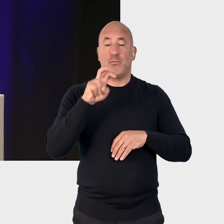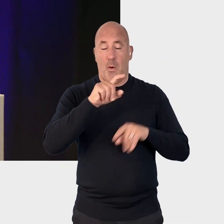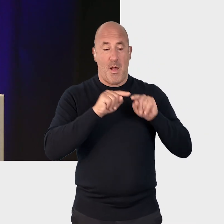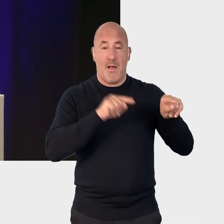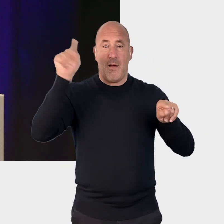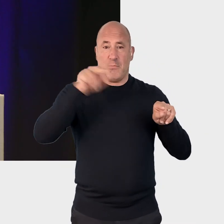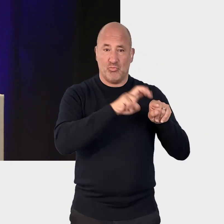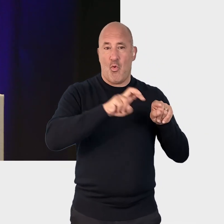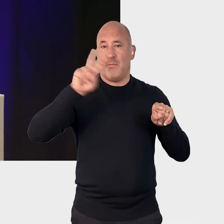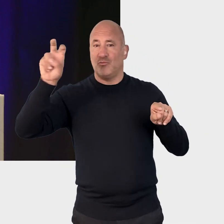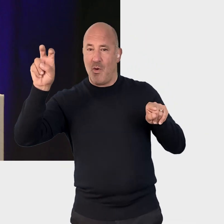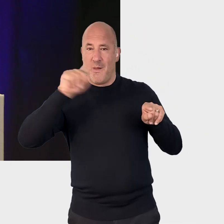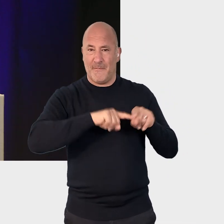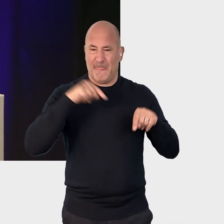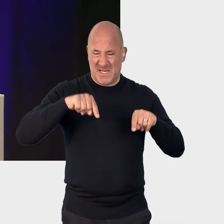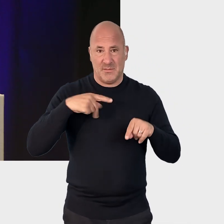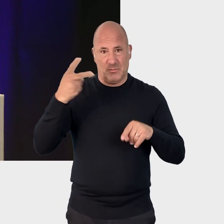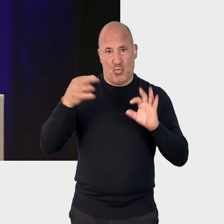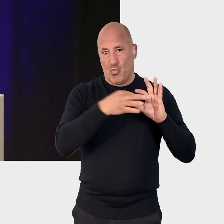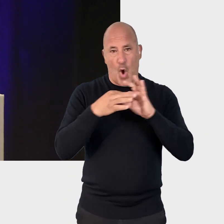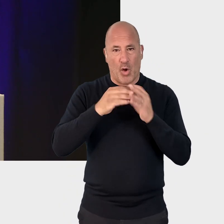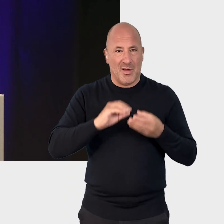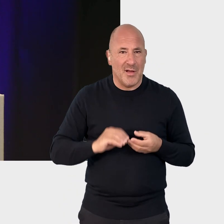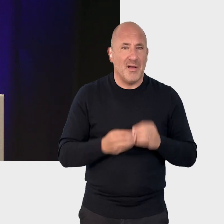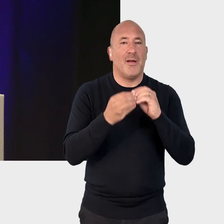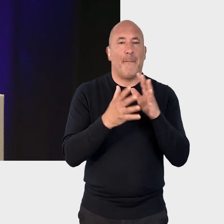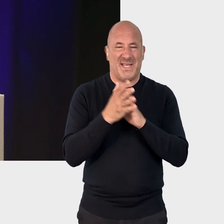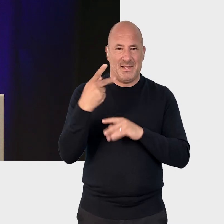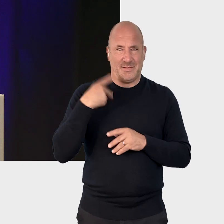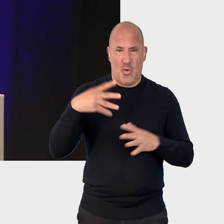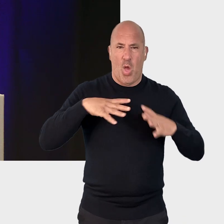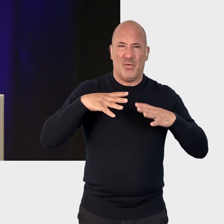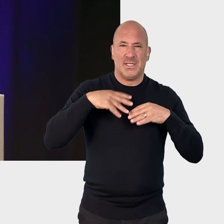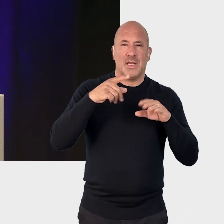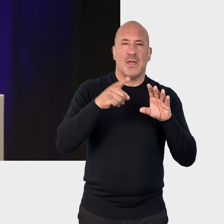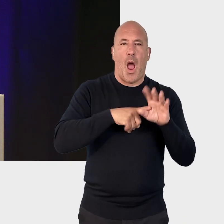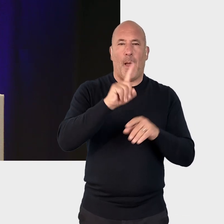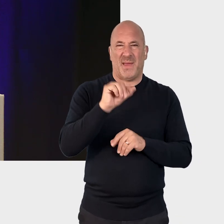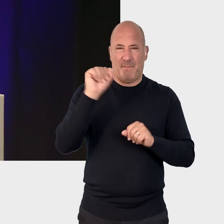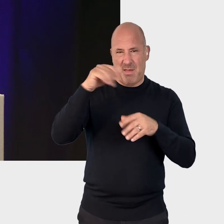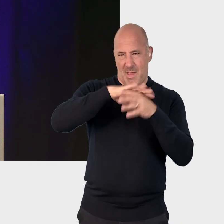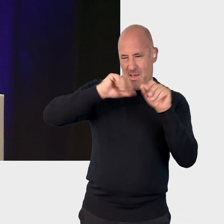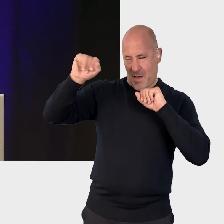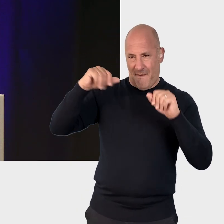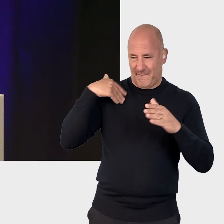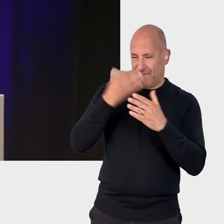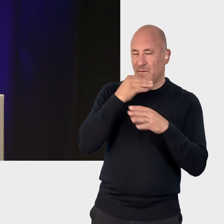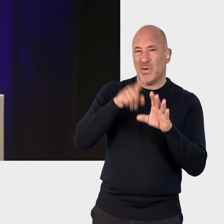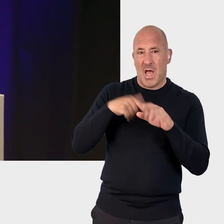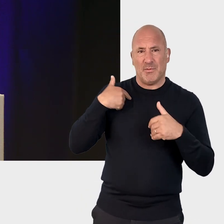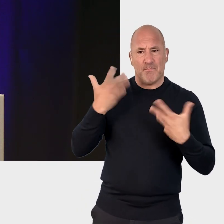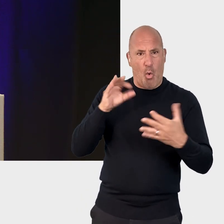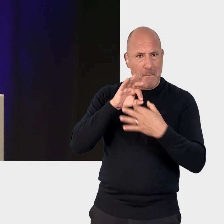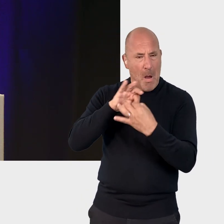production will then be performed and tour in both places. This co-creative process will enable us to build on the connections we've made with the young people